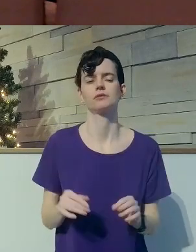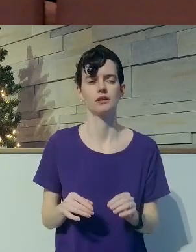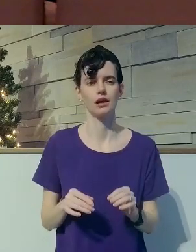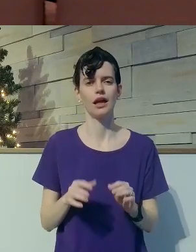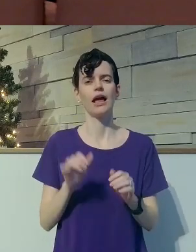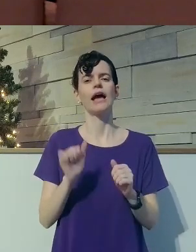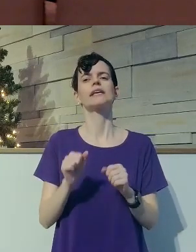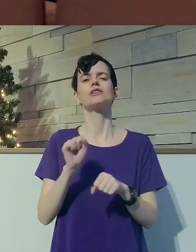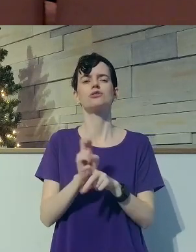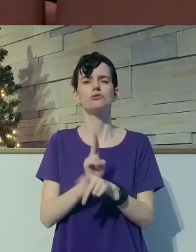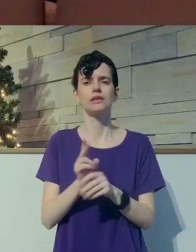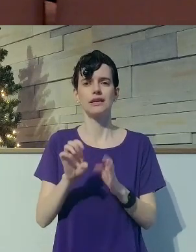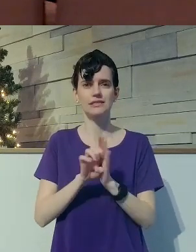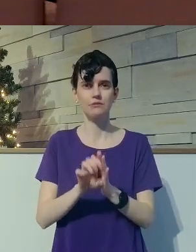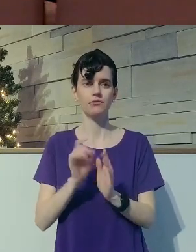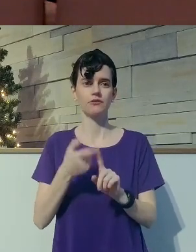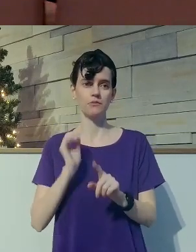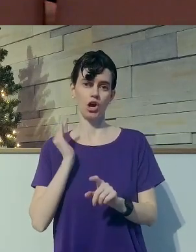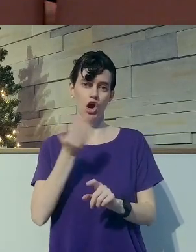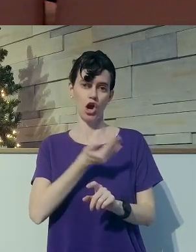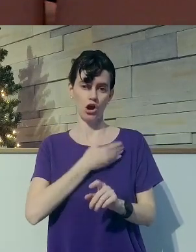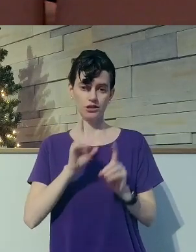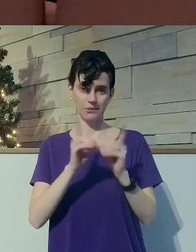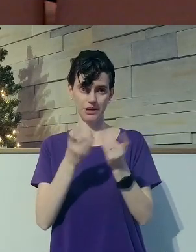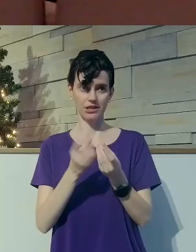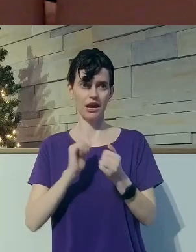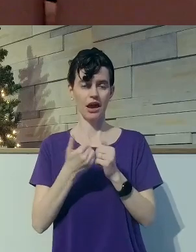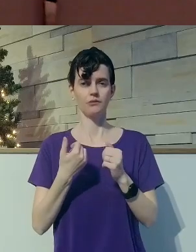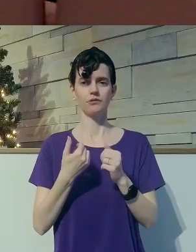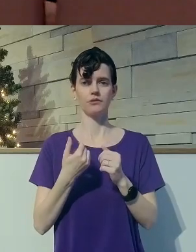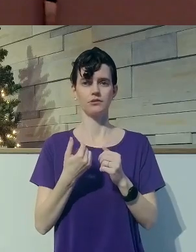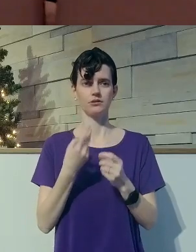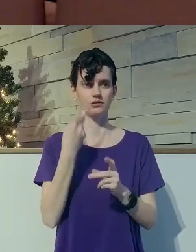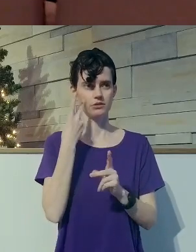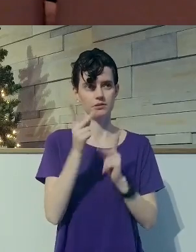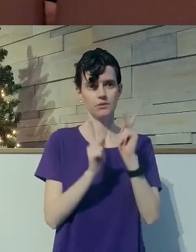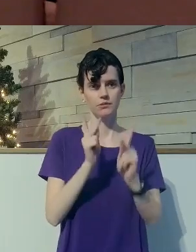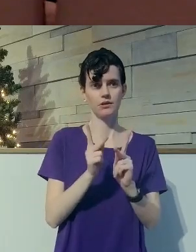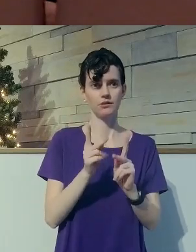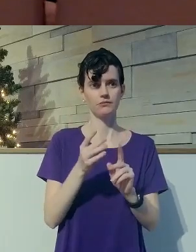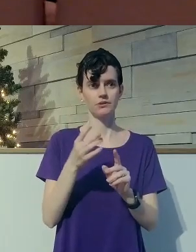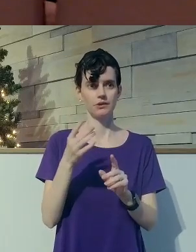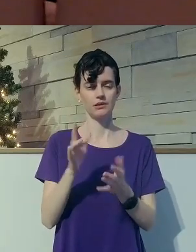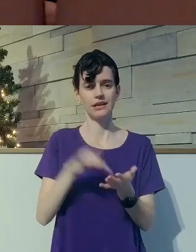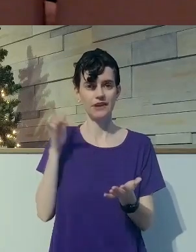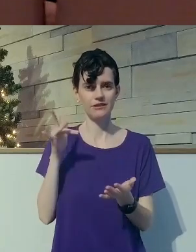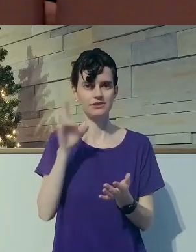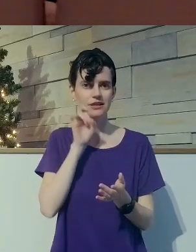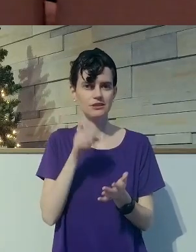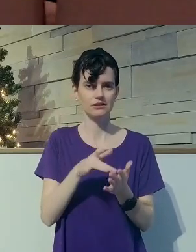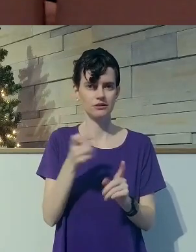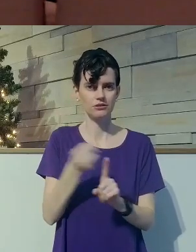I think I can use an example of our own denomination and the way that we have treated how individuals who've been sexually assaulted and who